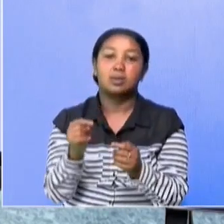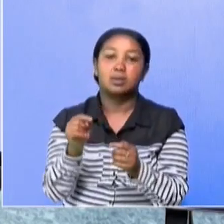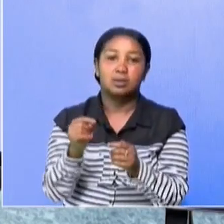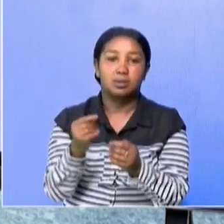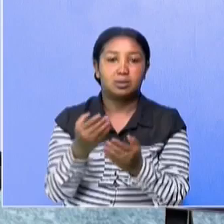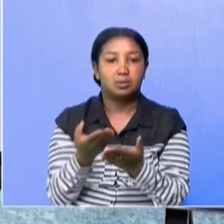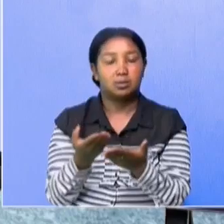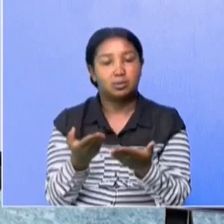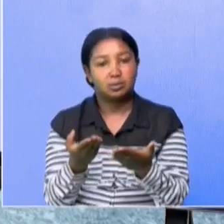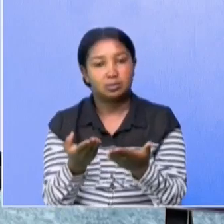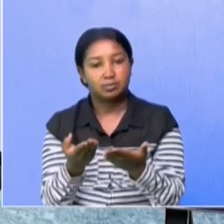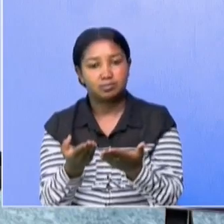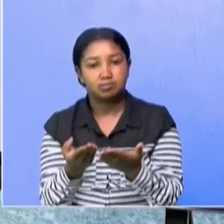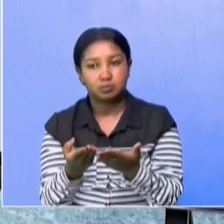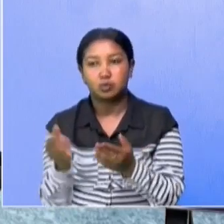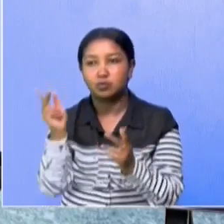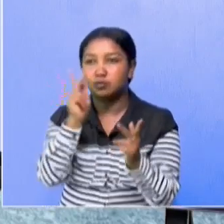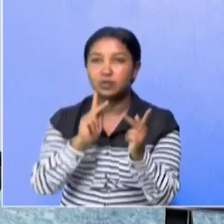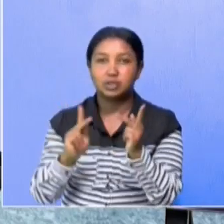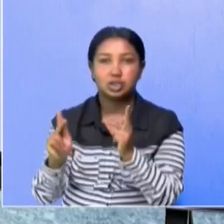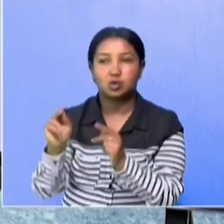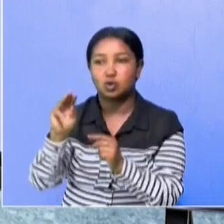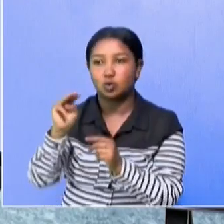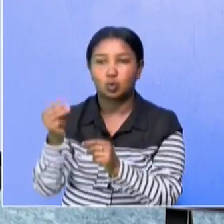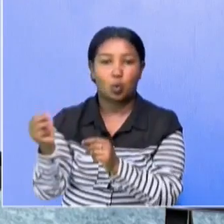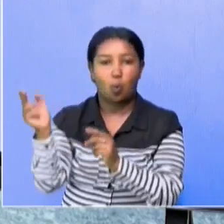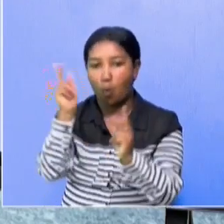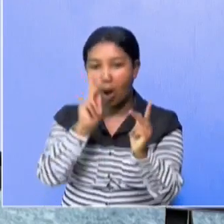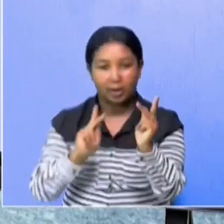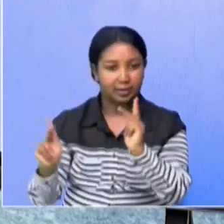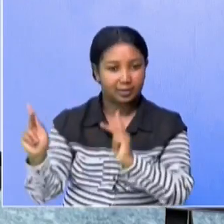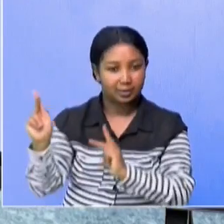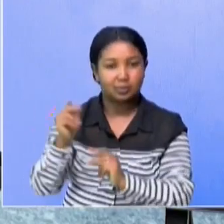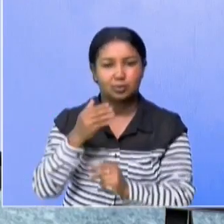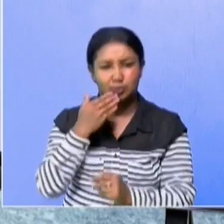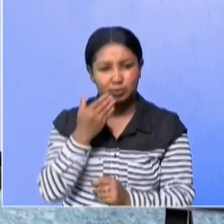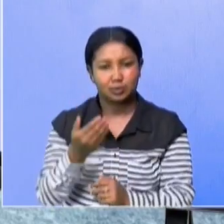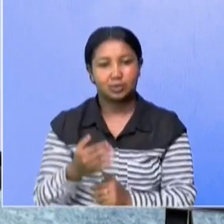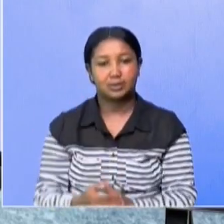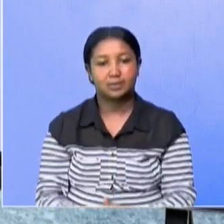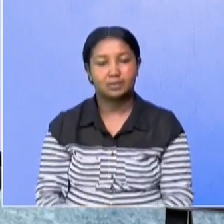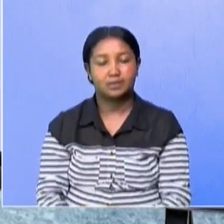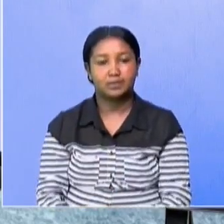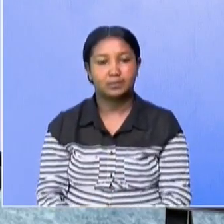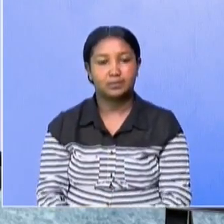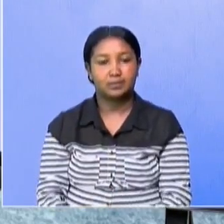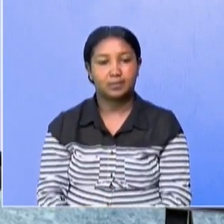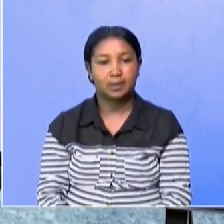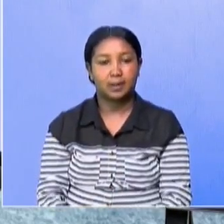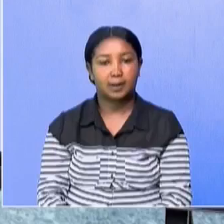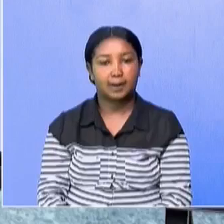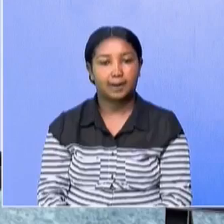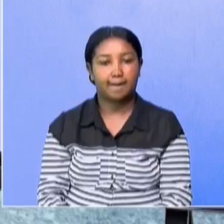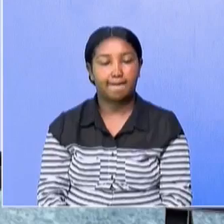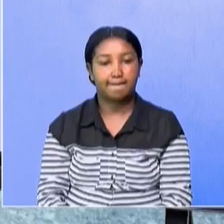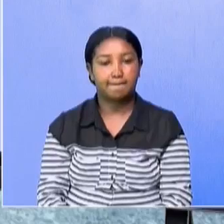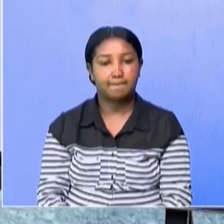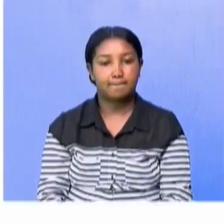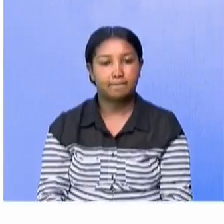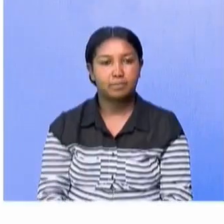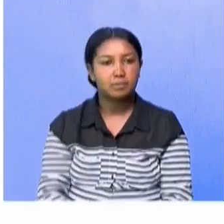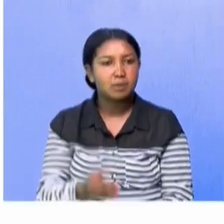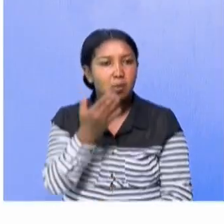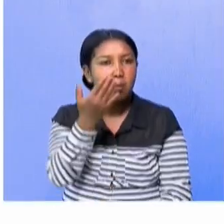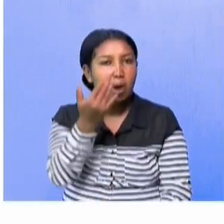planning to go? Just to visit Entoto Park. Good. Very nice.